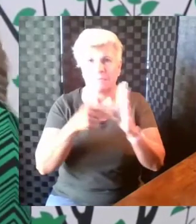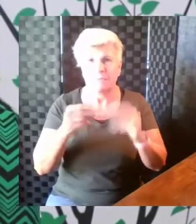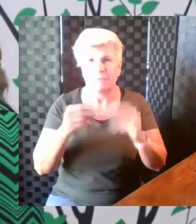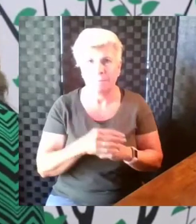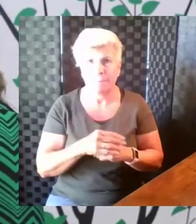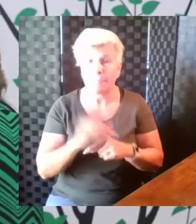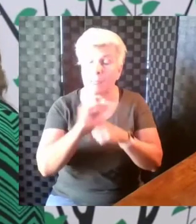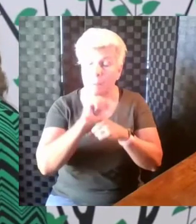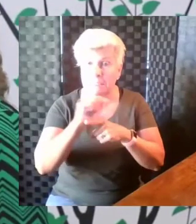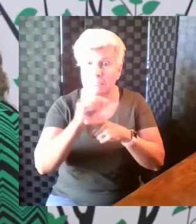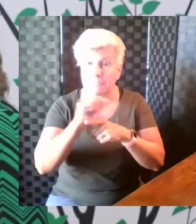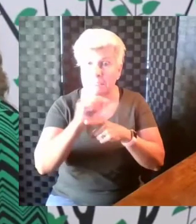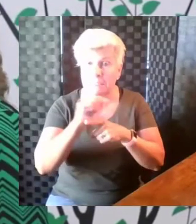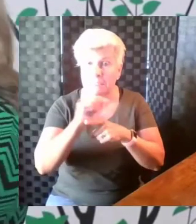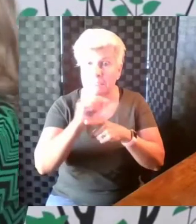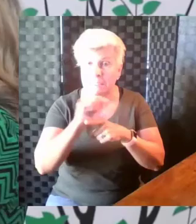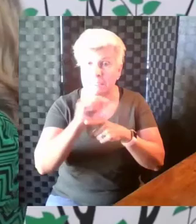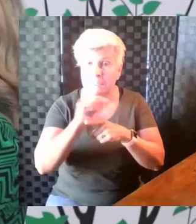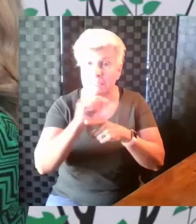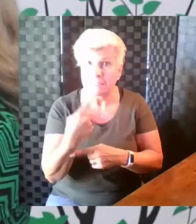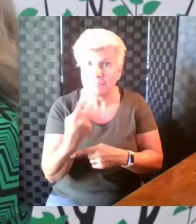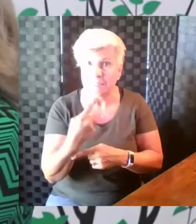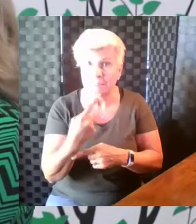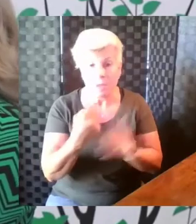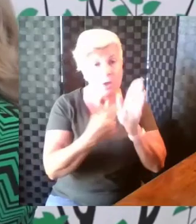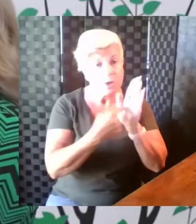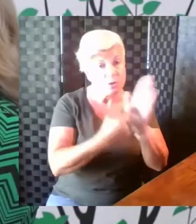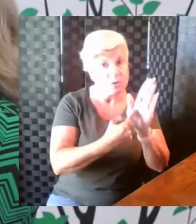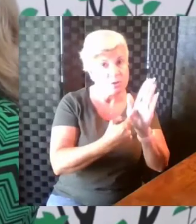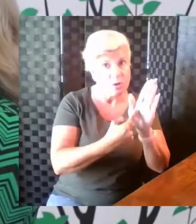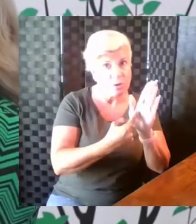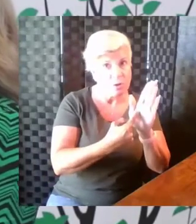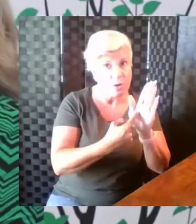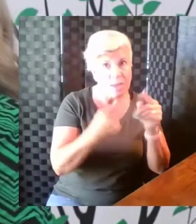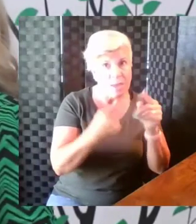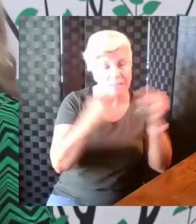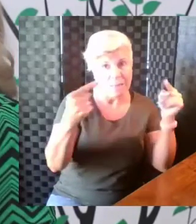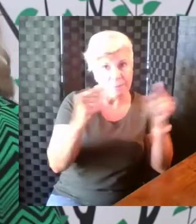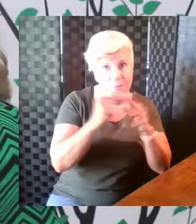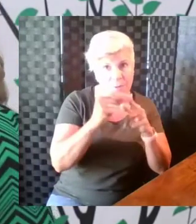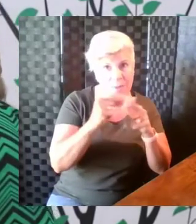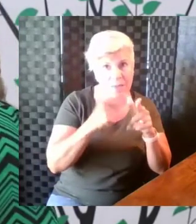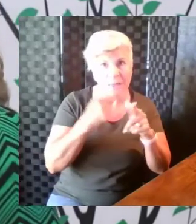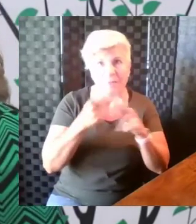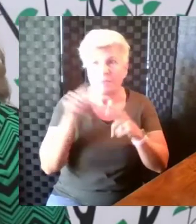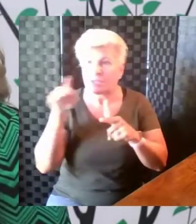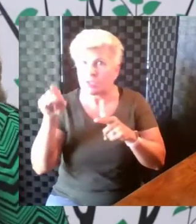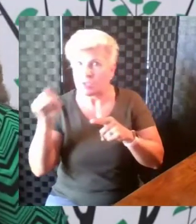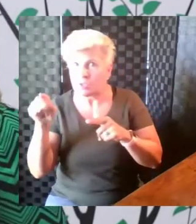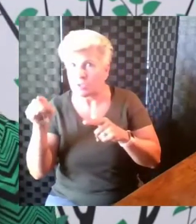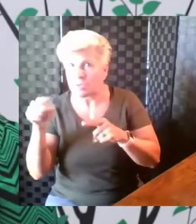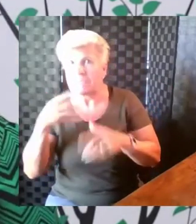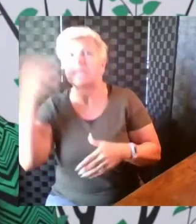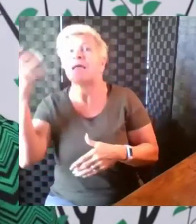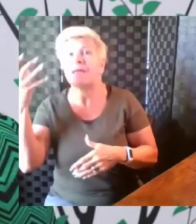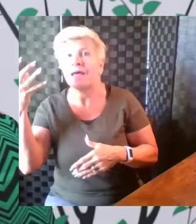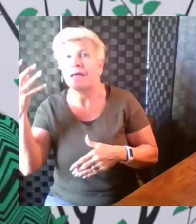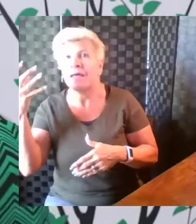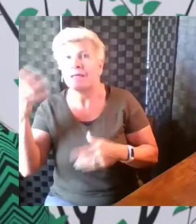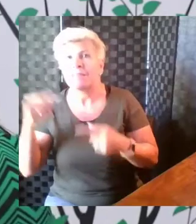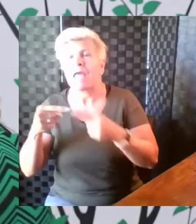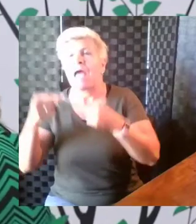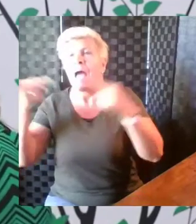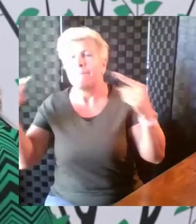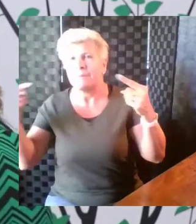So we're going to practice some antonyms. I'm going to show you an antonym, and then you are going to yell out